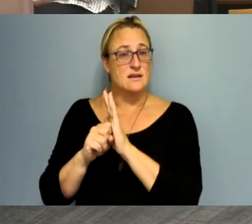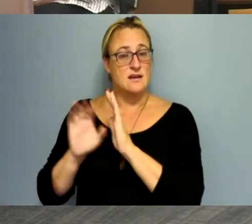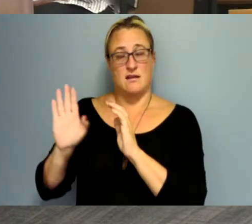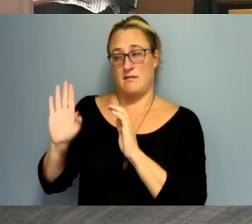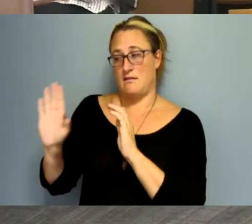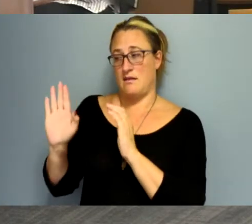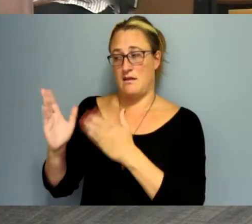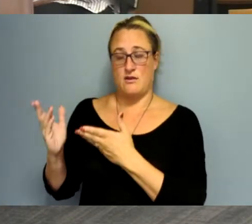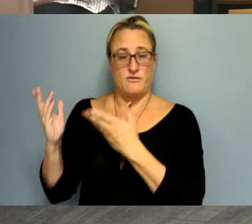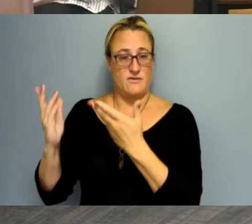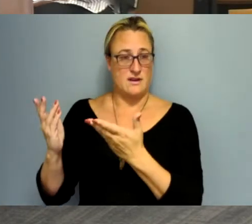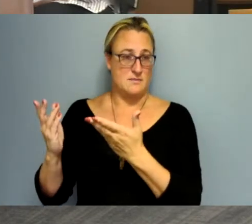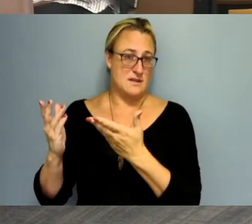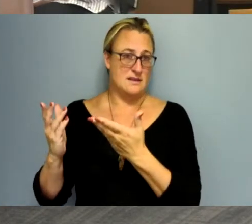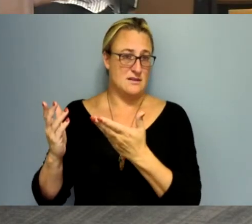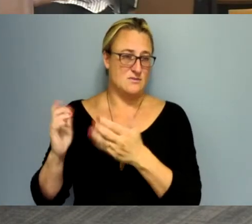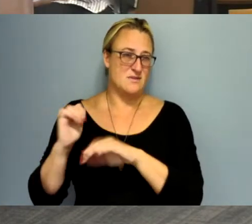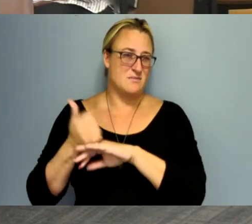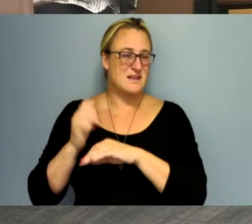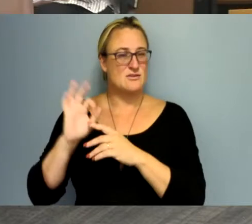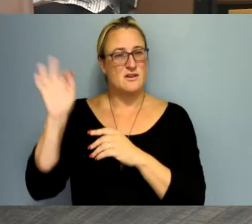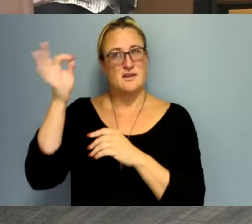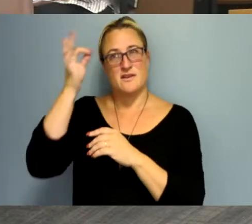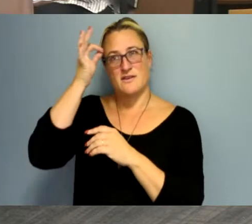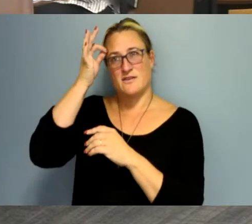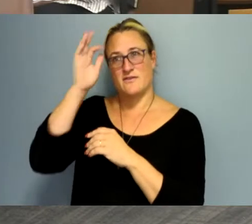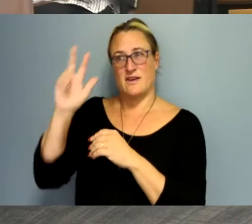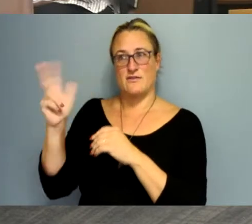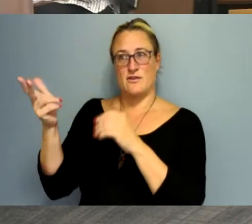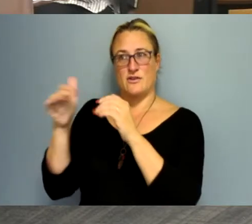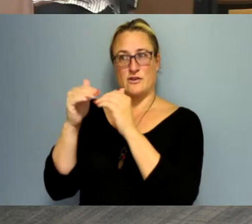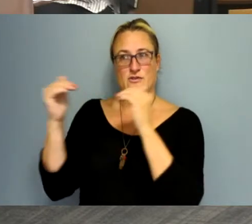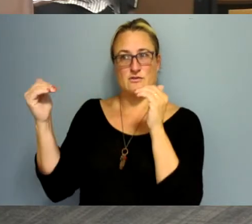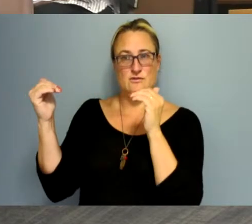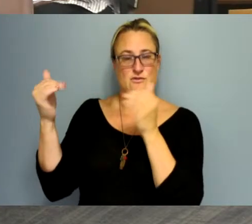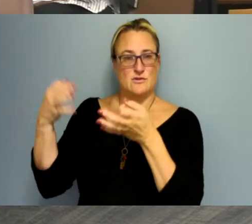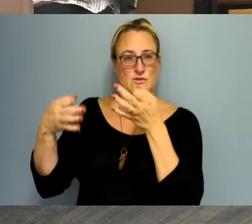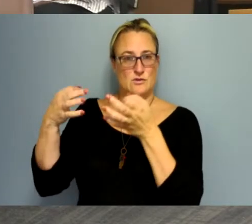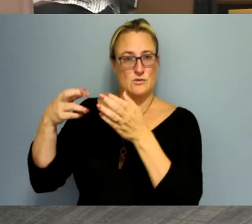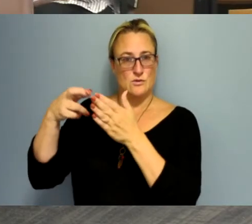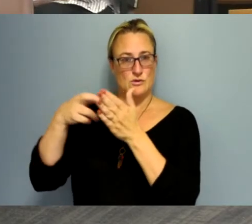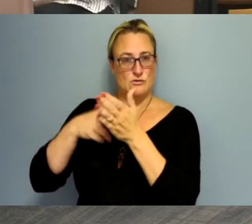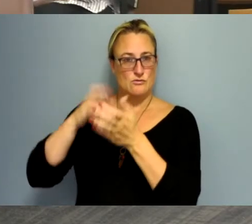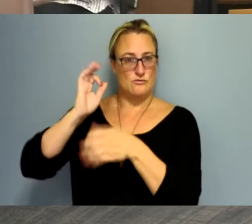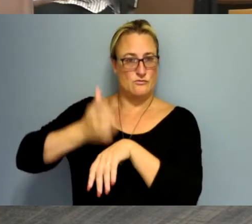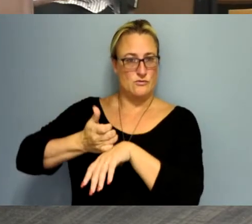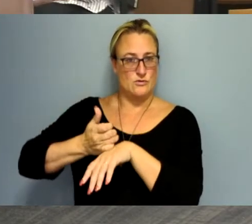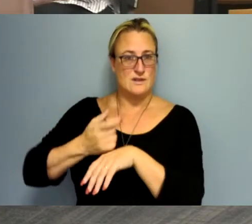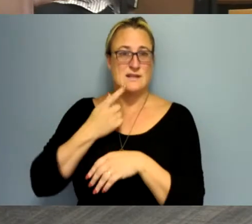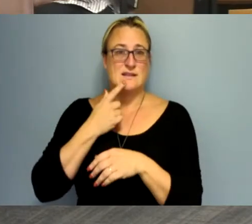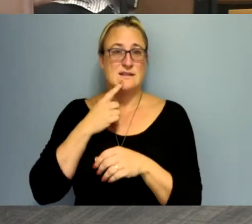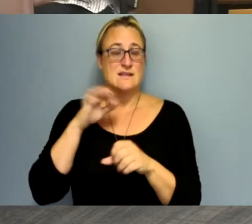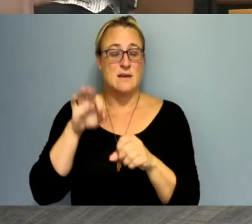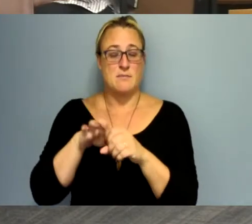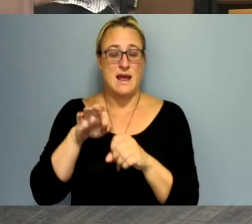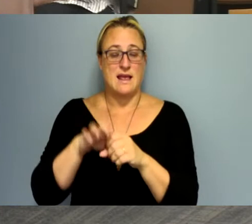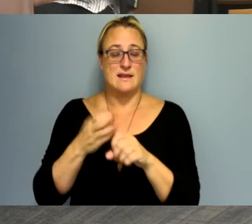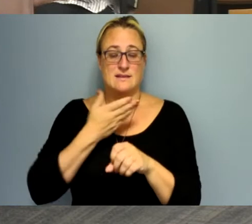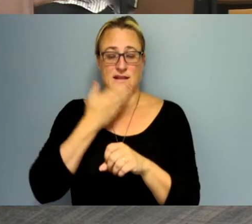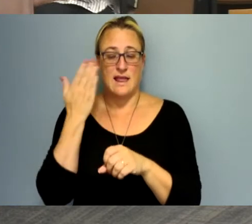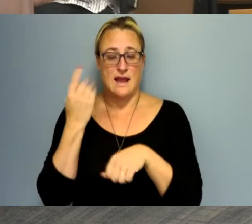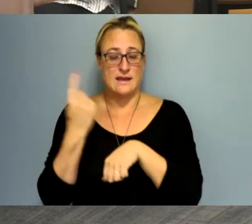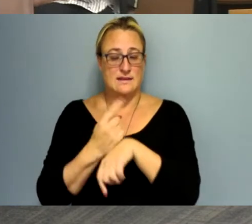recommendations based on a federal Third Circuit Court ruling had said that ballots lacking a date could be